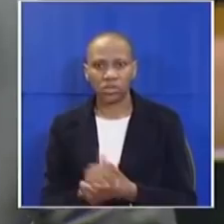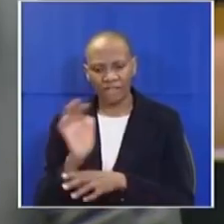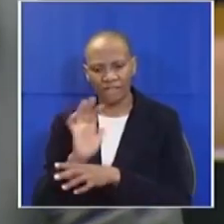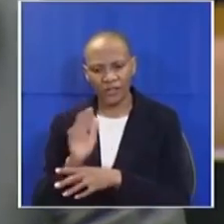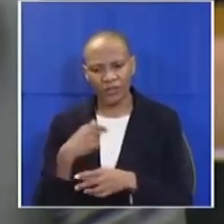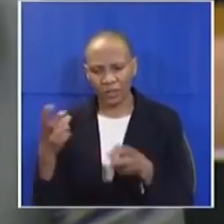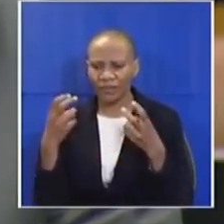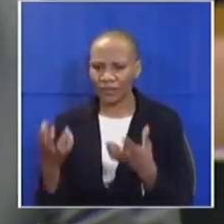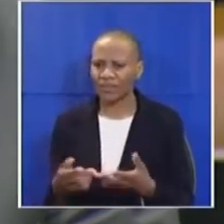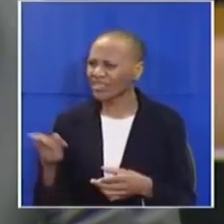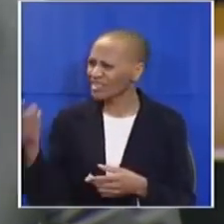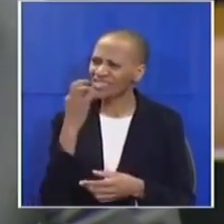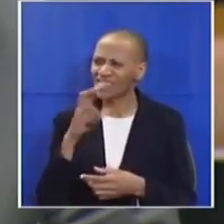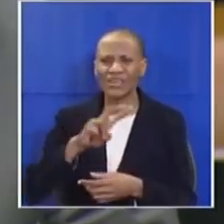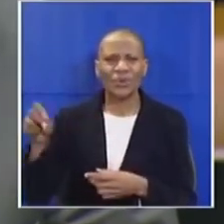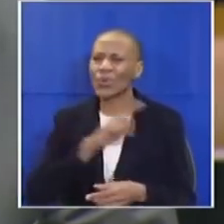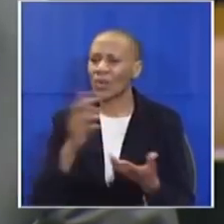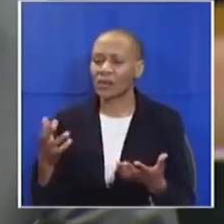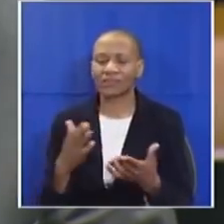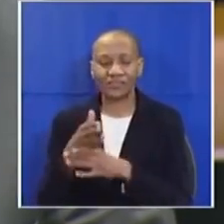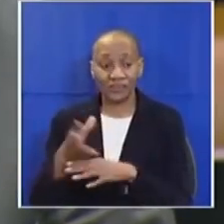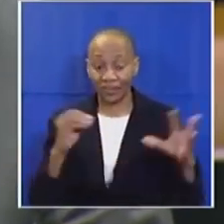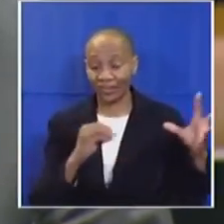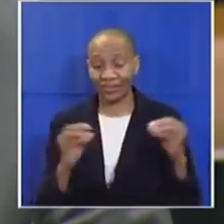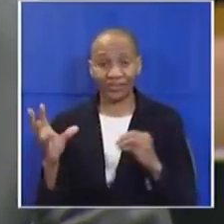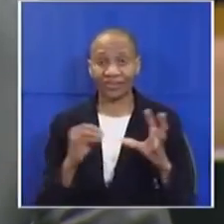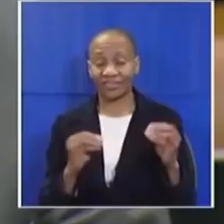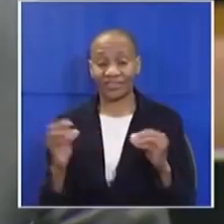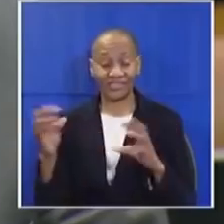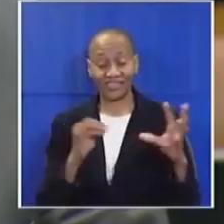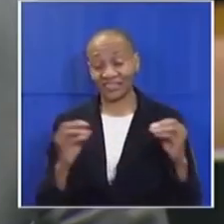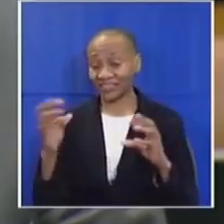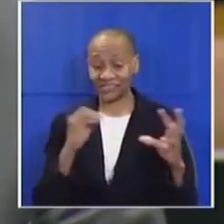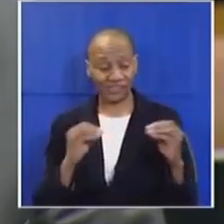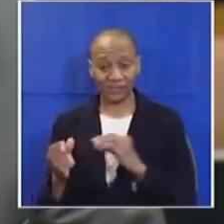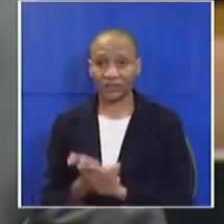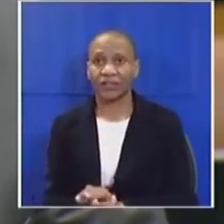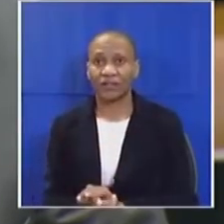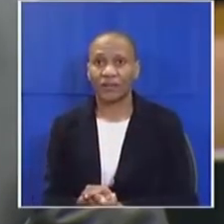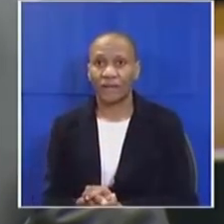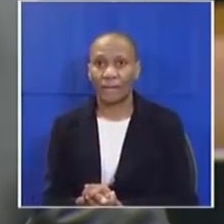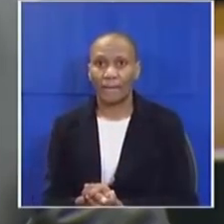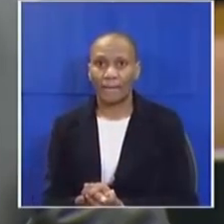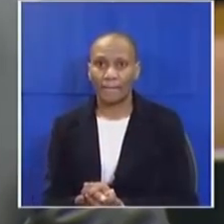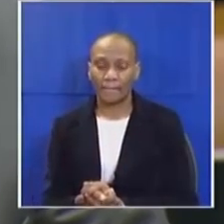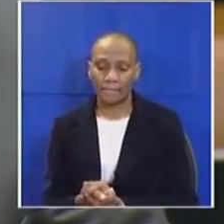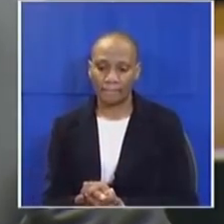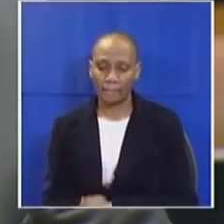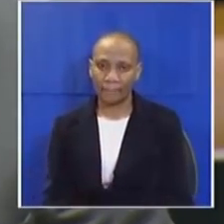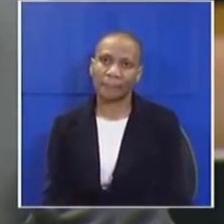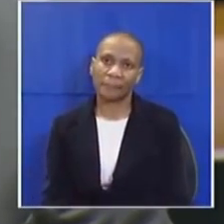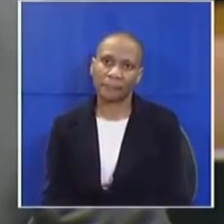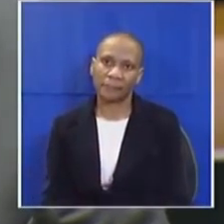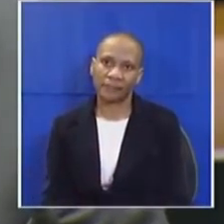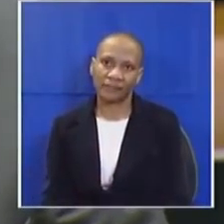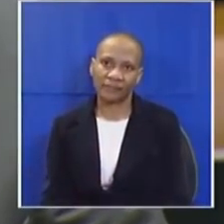And how can you say no? I've listened to it. Honourable Groenewald, Honourable Speaker, can you allow us to just finish this business? Yes. Okay. Can I ask you,